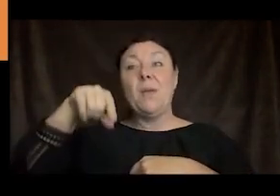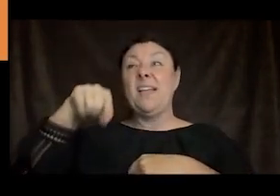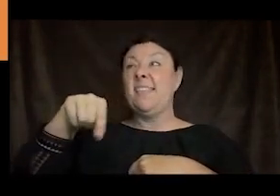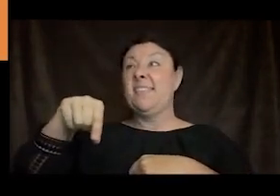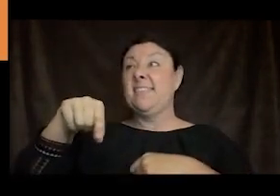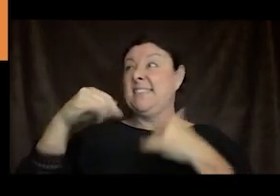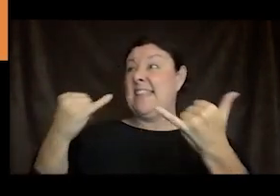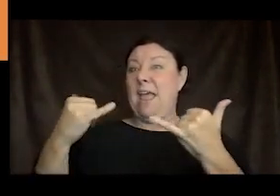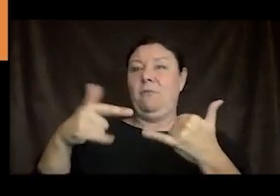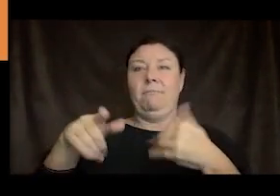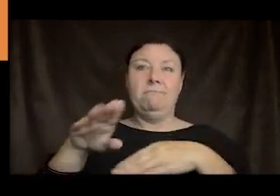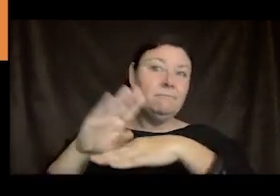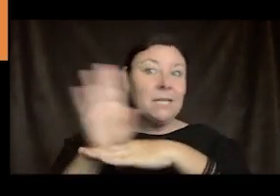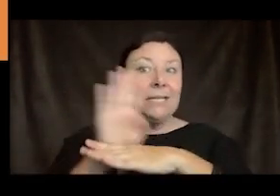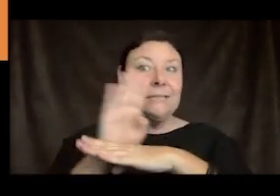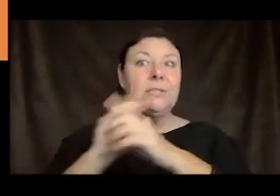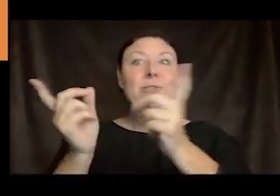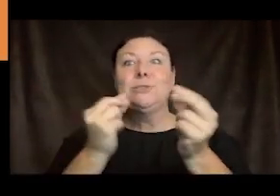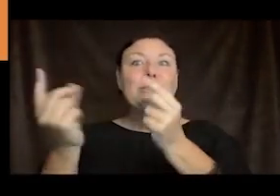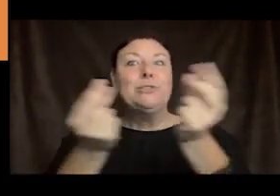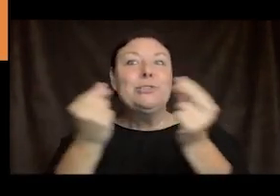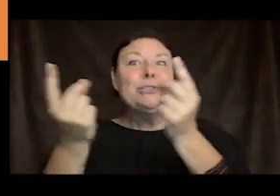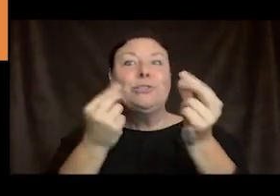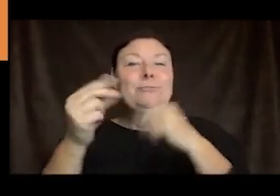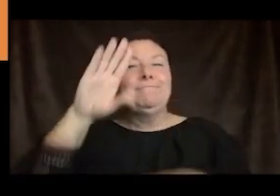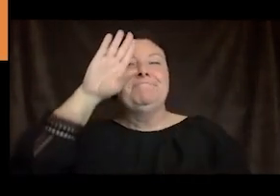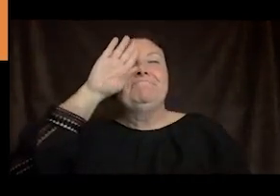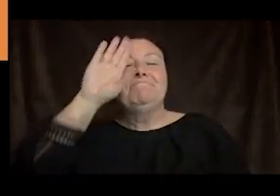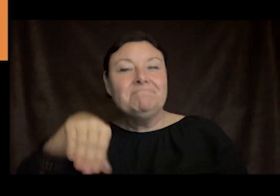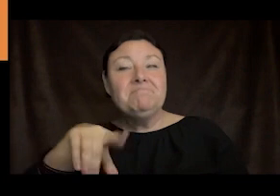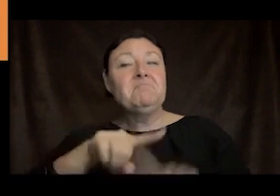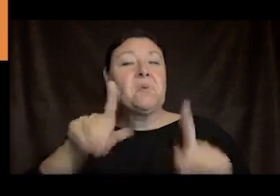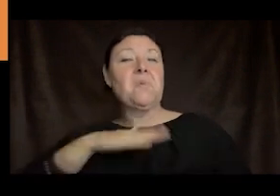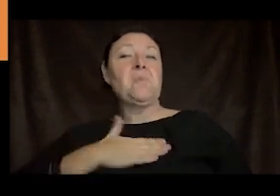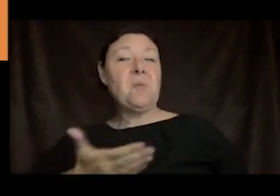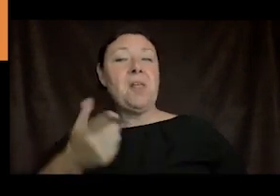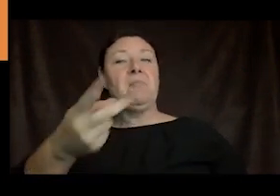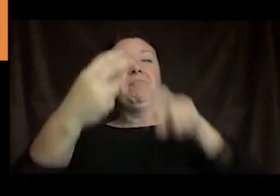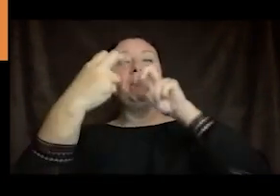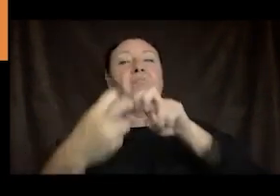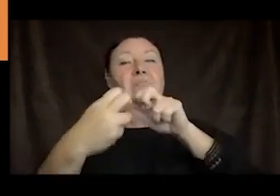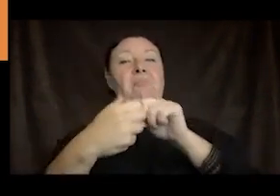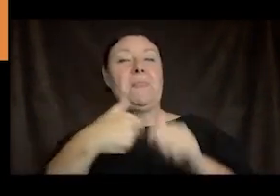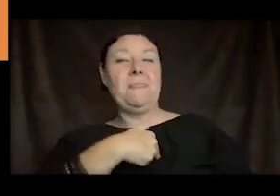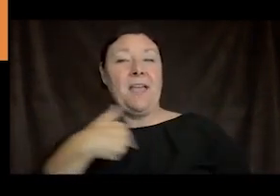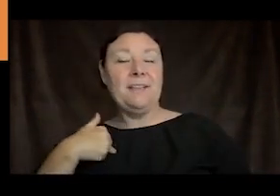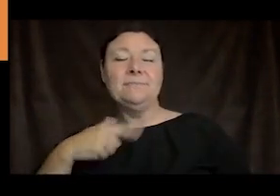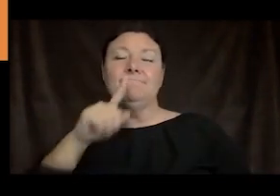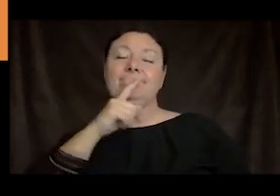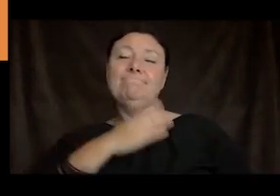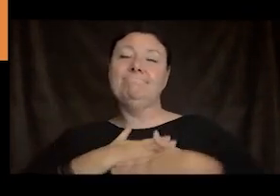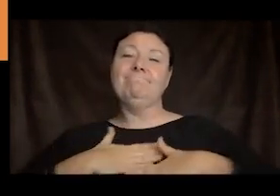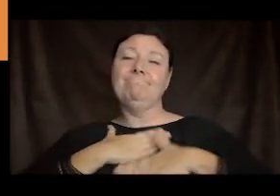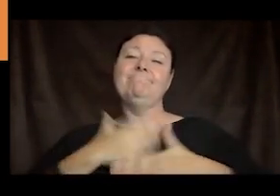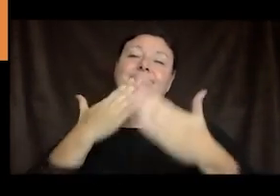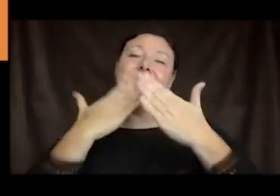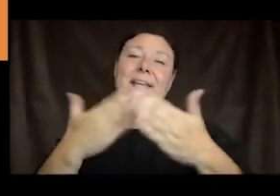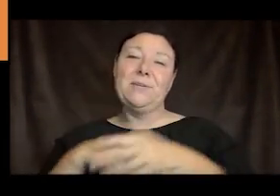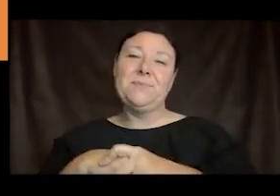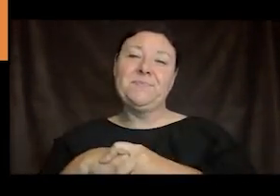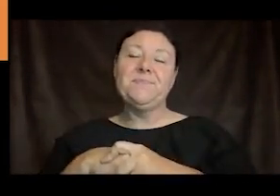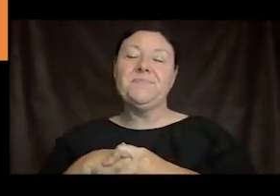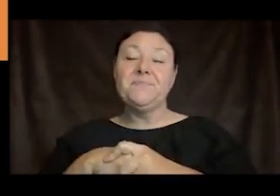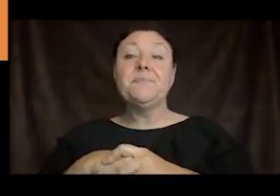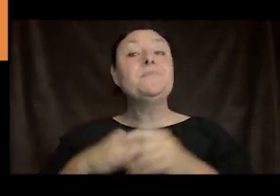this hour of the day, there's a lot of other places and things you probably could be doing, but you're here, and for that we are